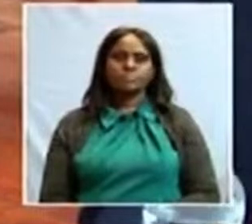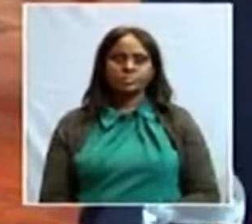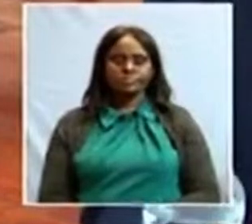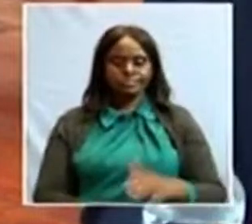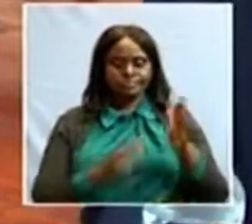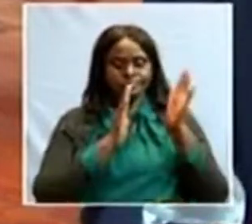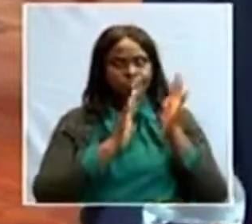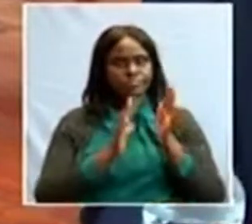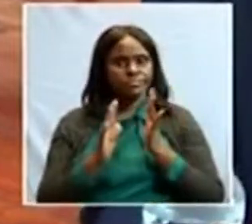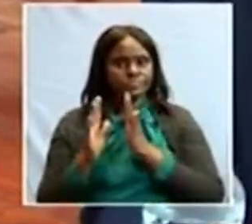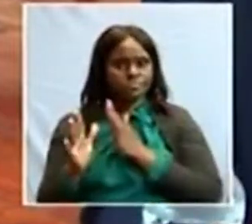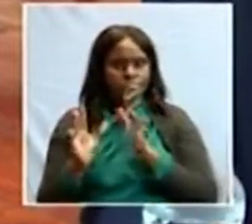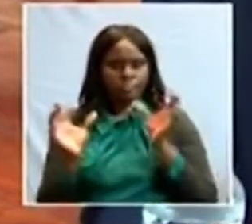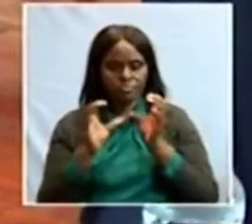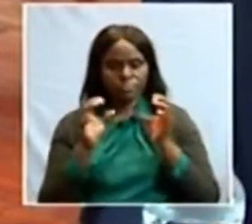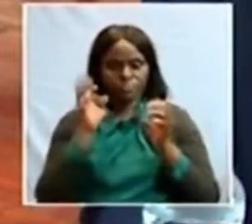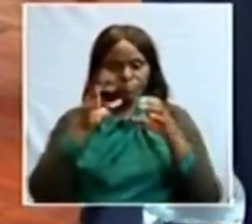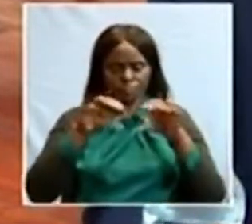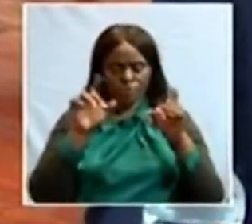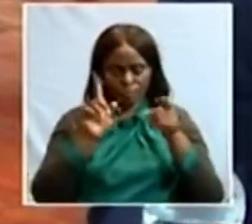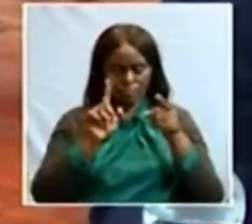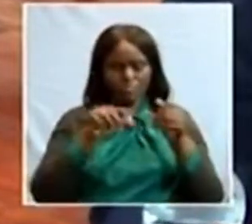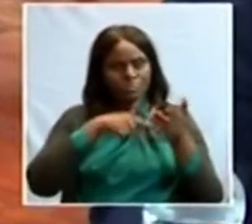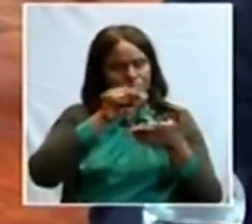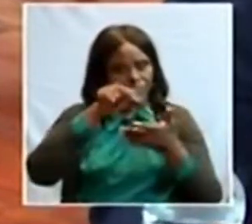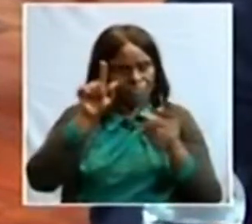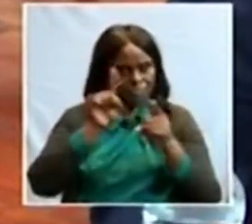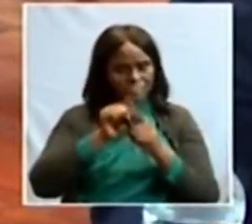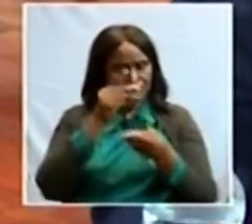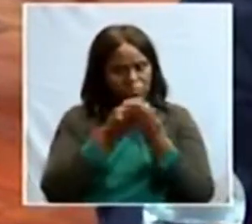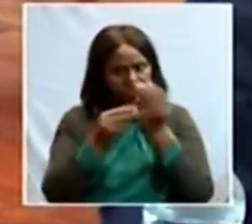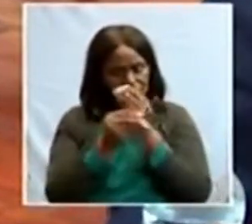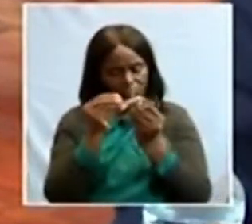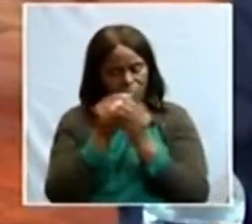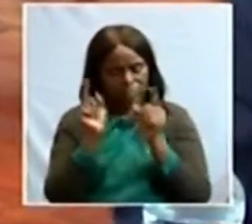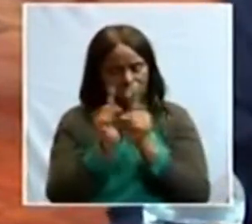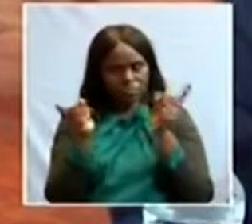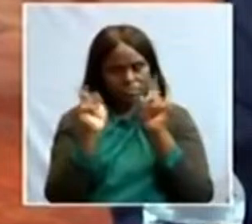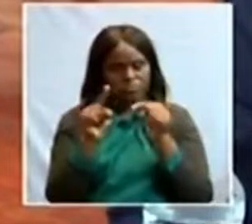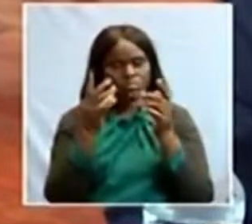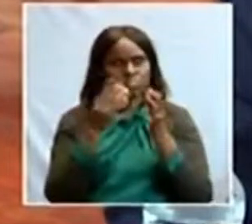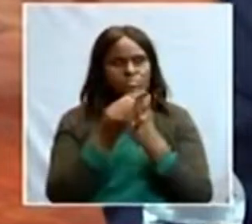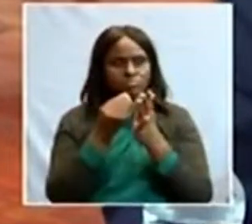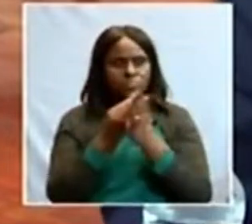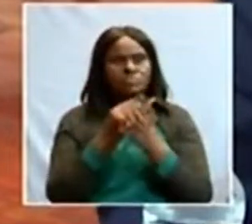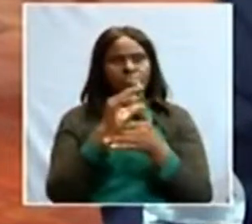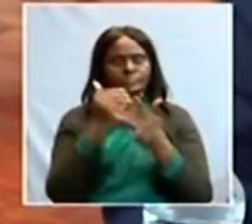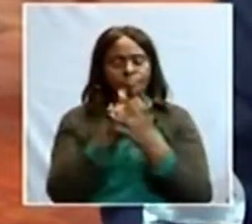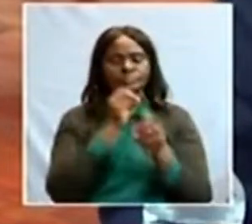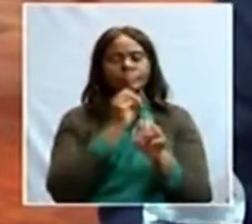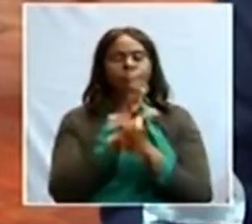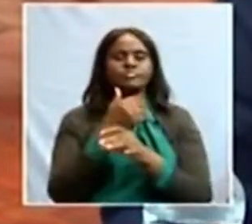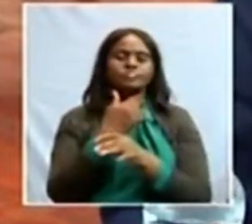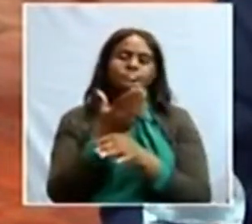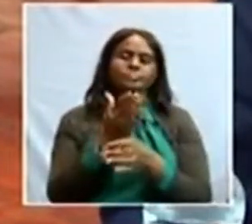Remedial measure. The Council will continue paying the statutory obligation as and when funds are